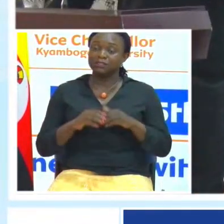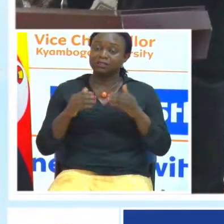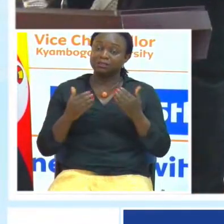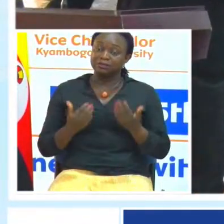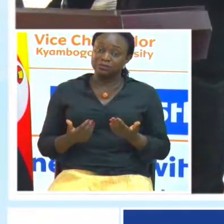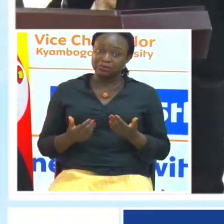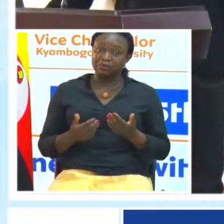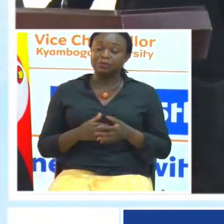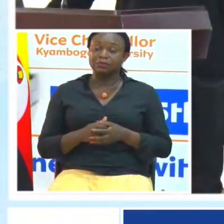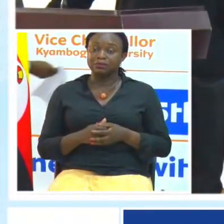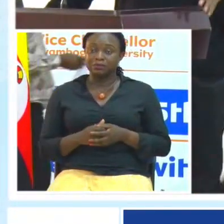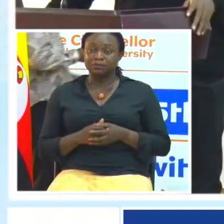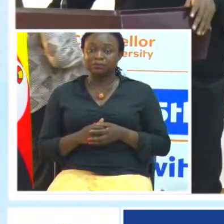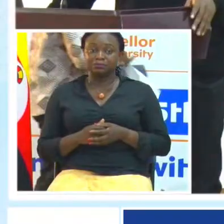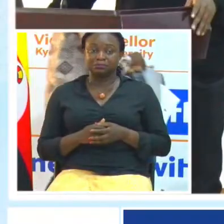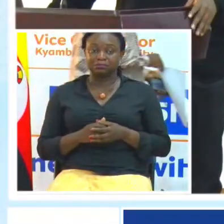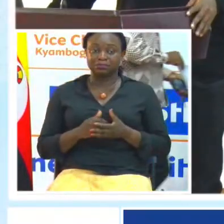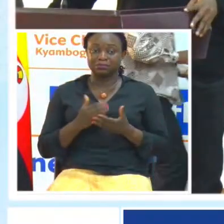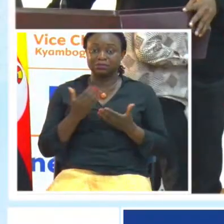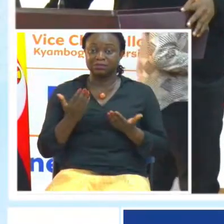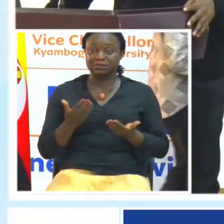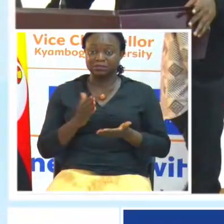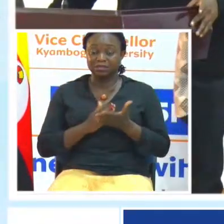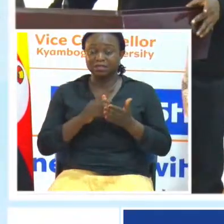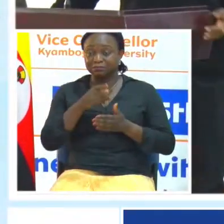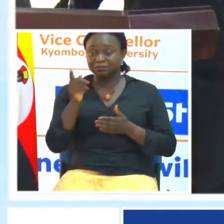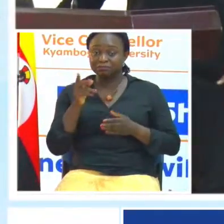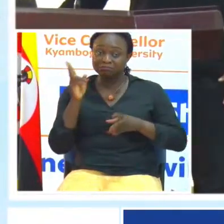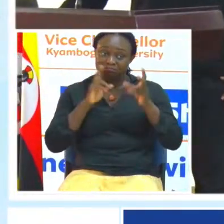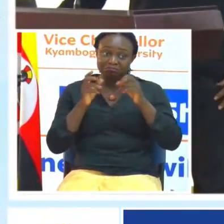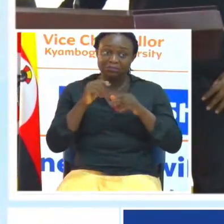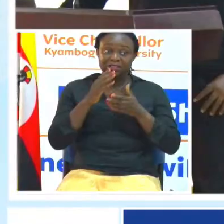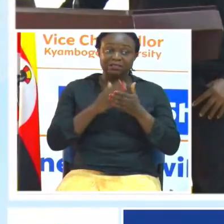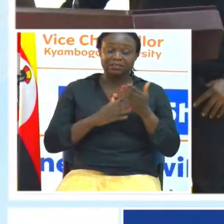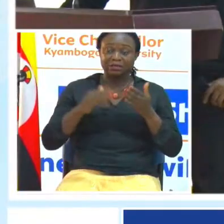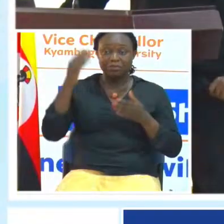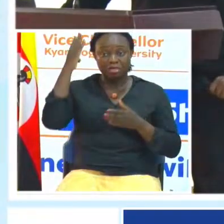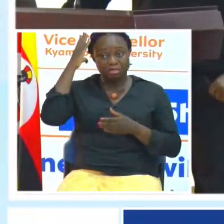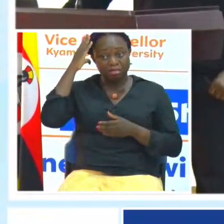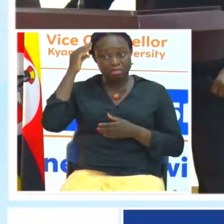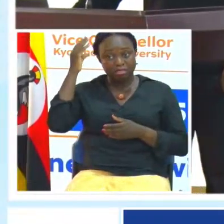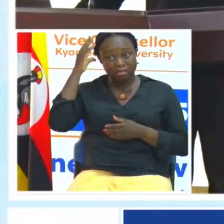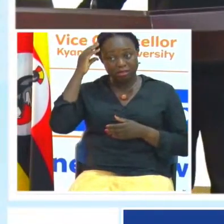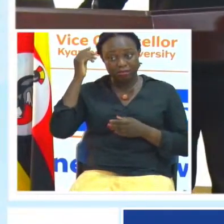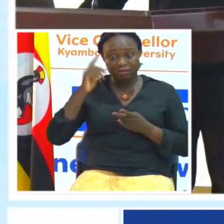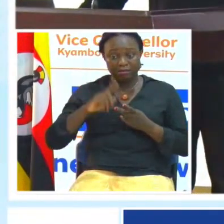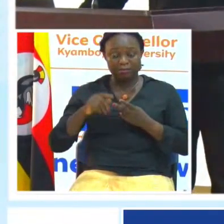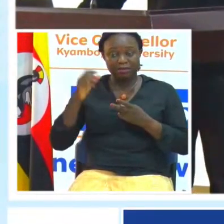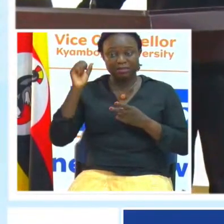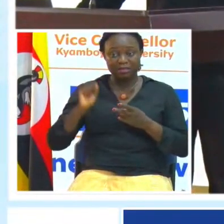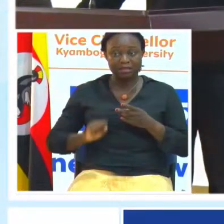some of which you can see that Southern Sudan, Kenya, Tanzania,